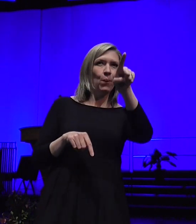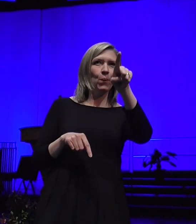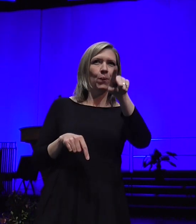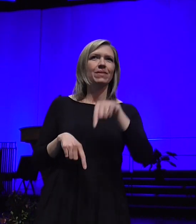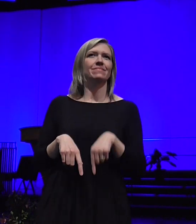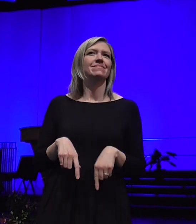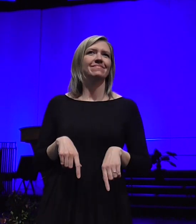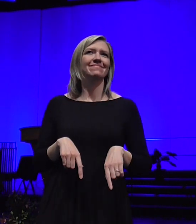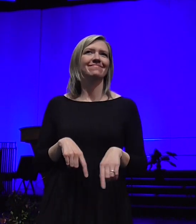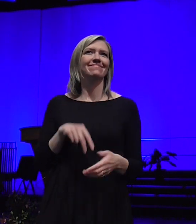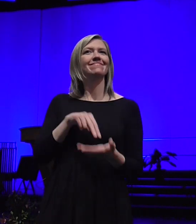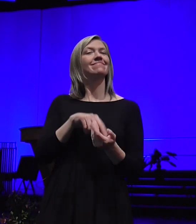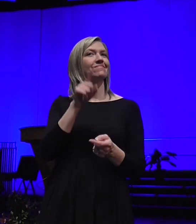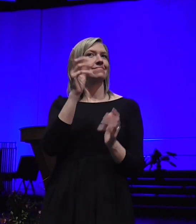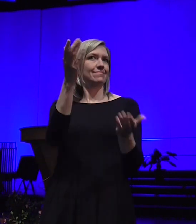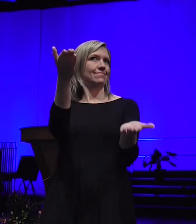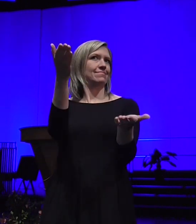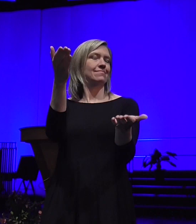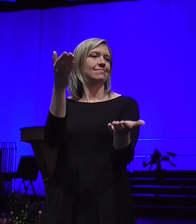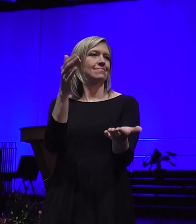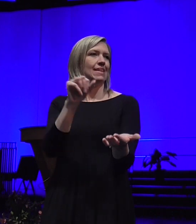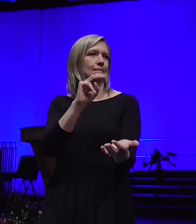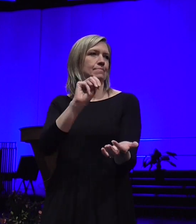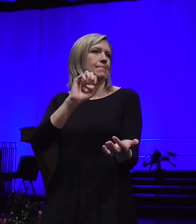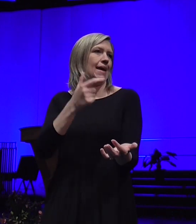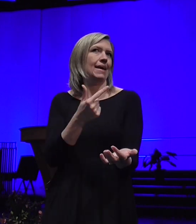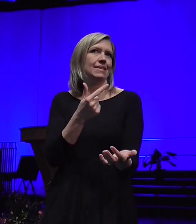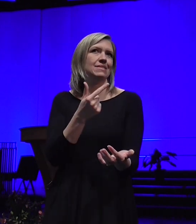are. There she is, right there.